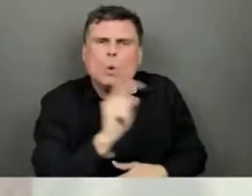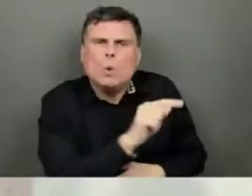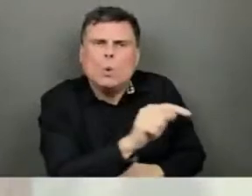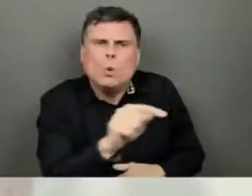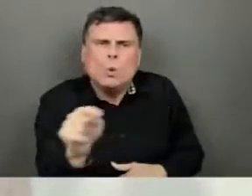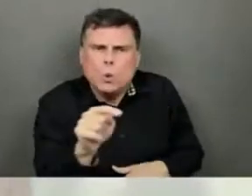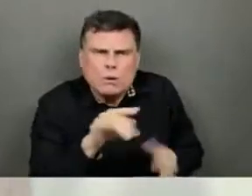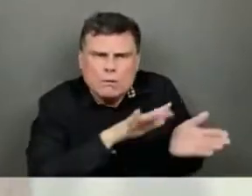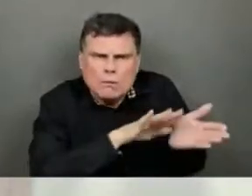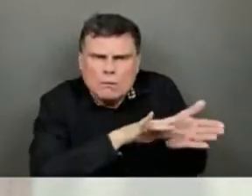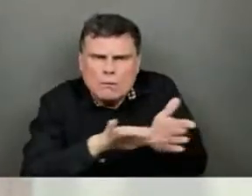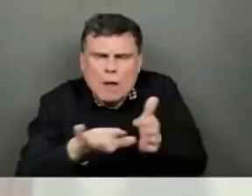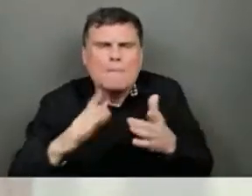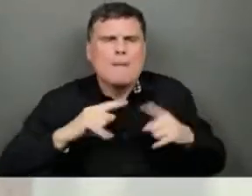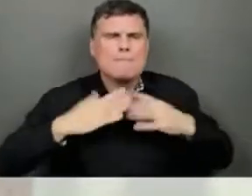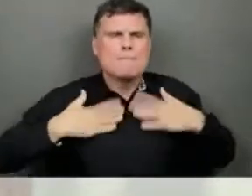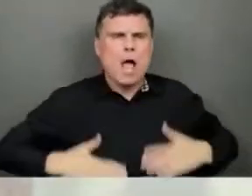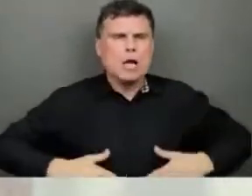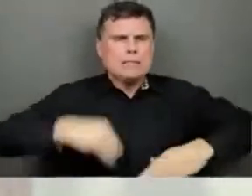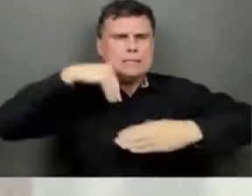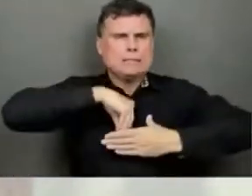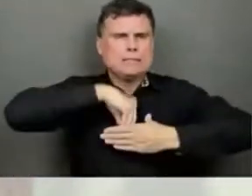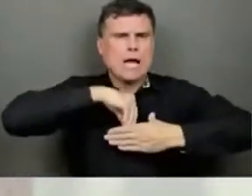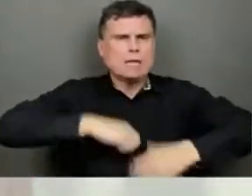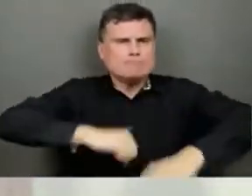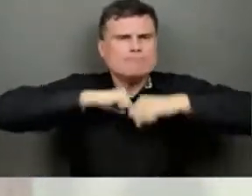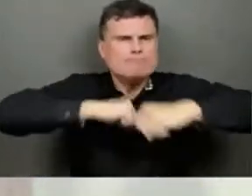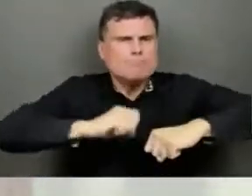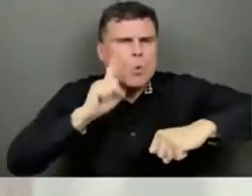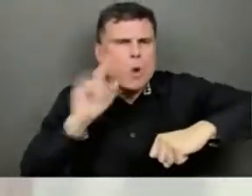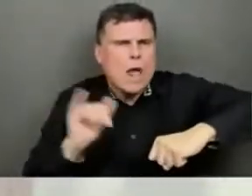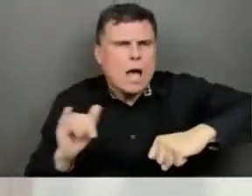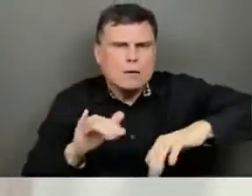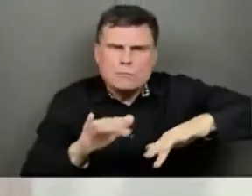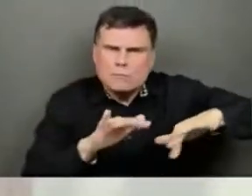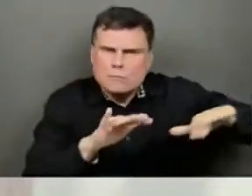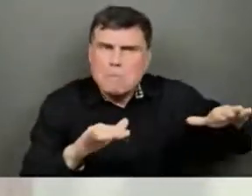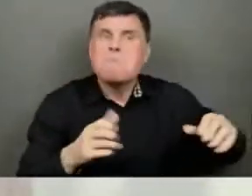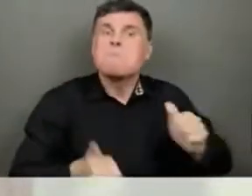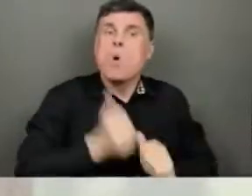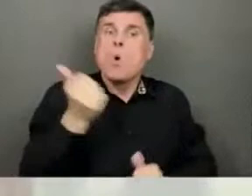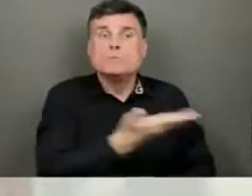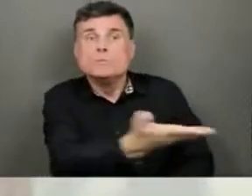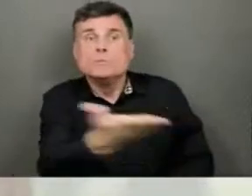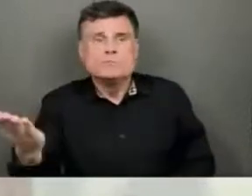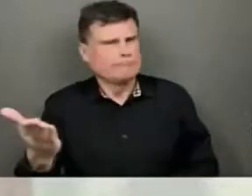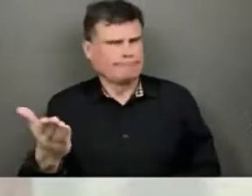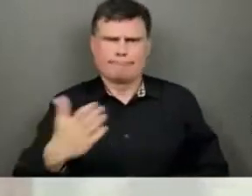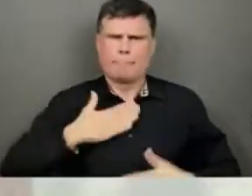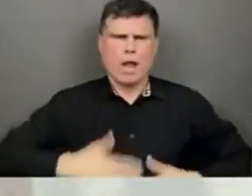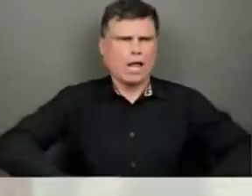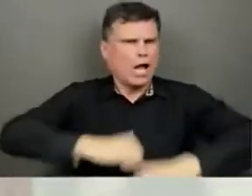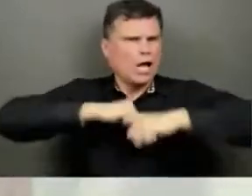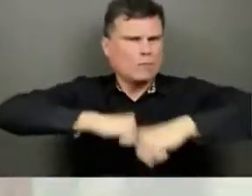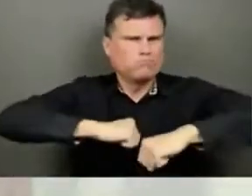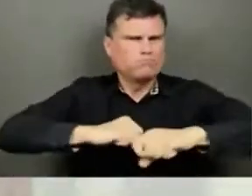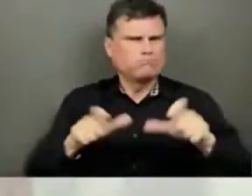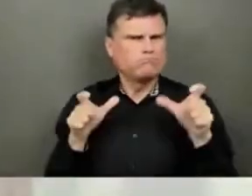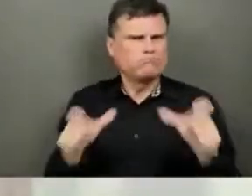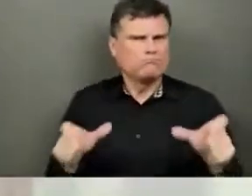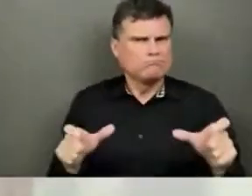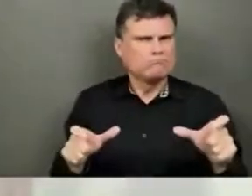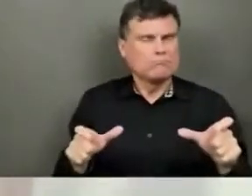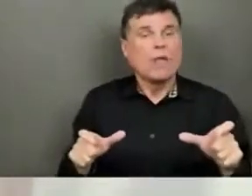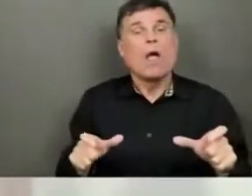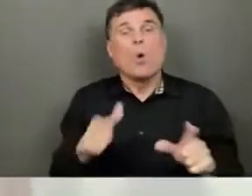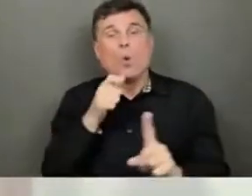for many people, a combination of immunity that they get from vaccination plus having been exposed to and